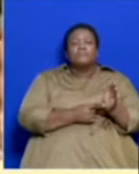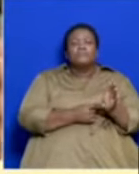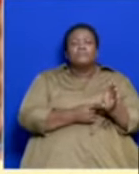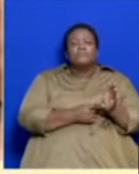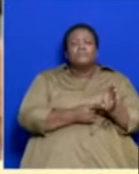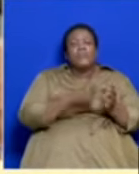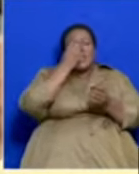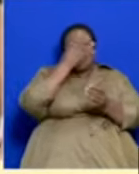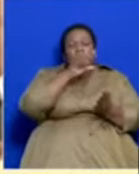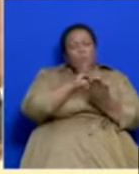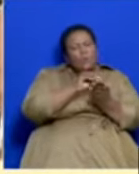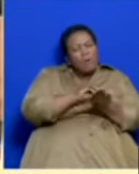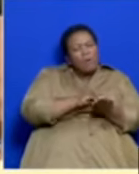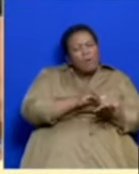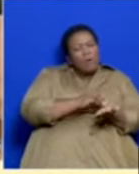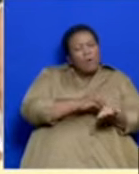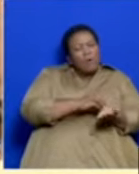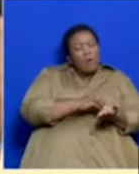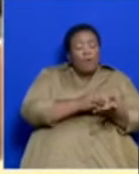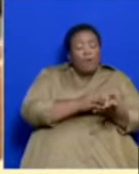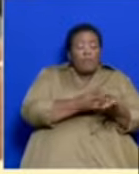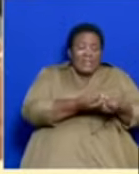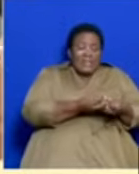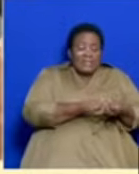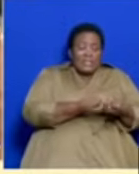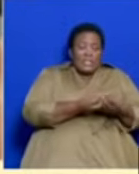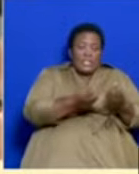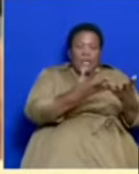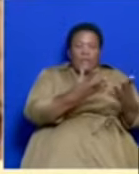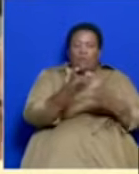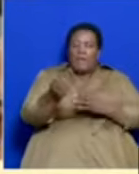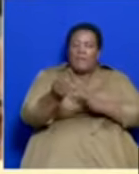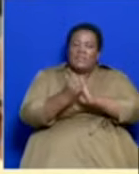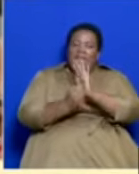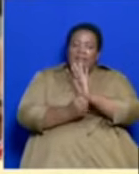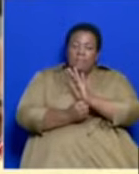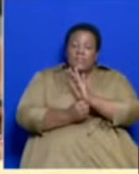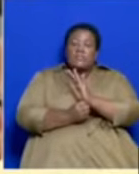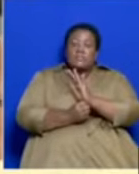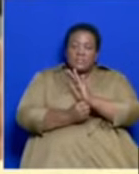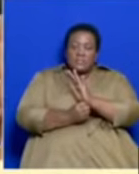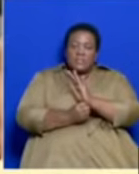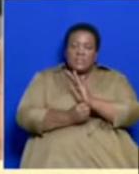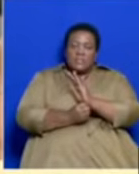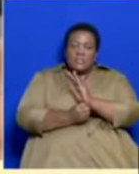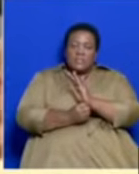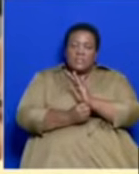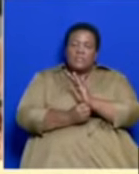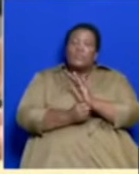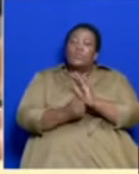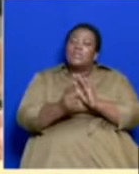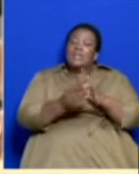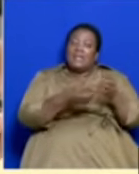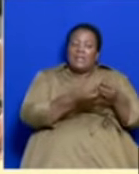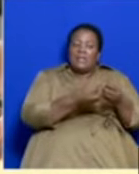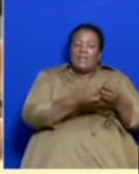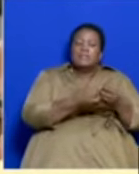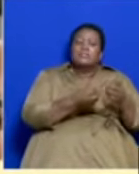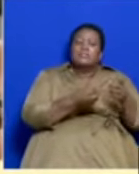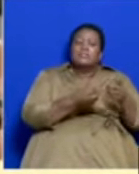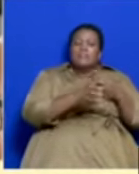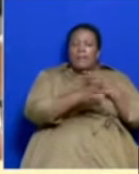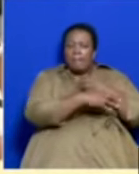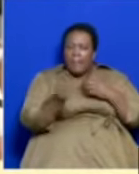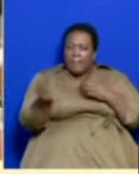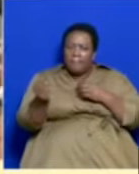the goods being released. We've got a statement saying the goods being impounded and then released, which I expect would happen